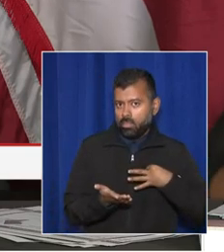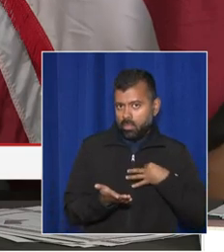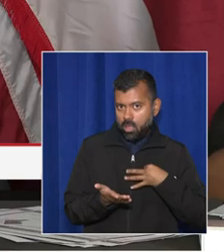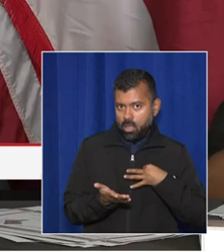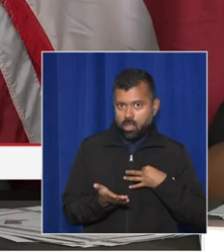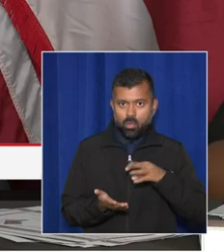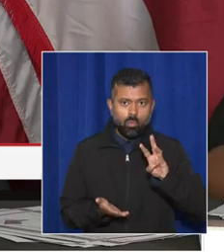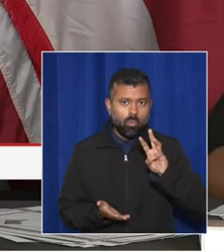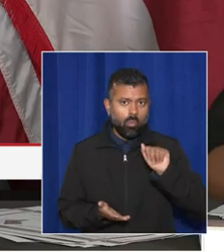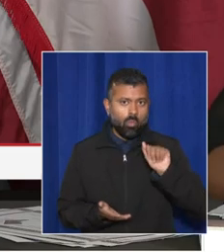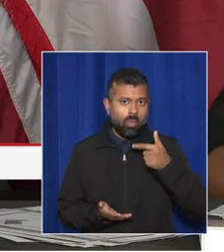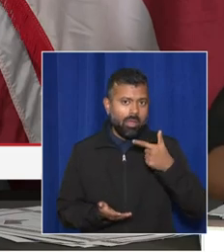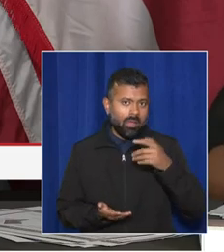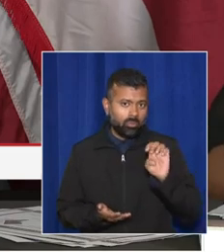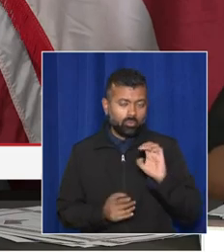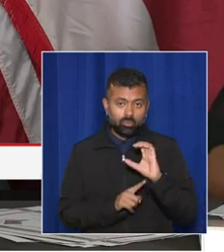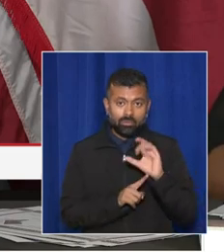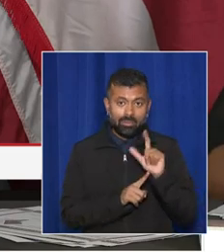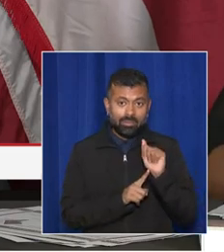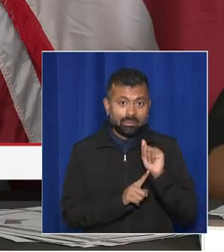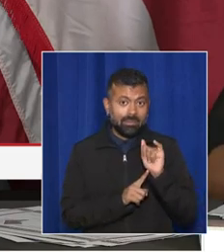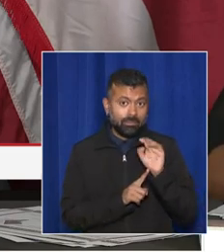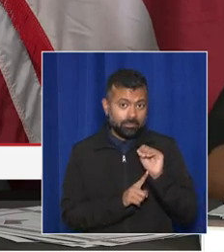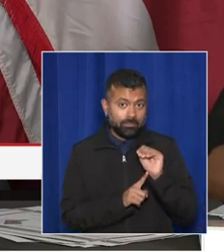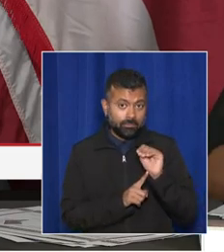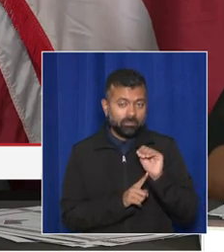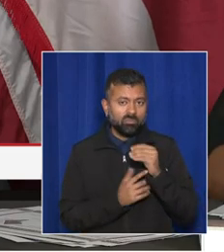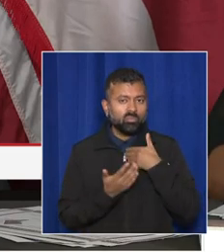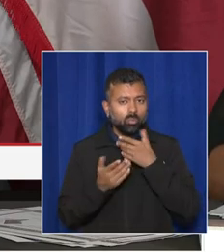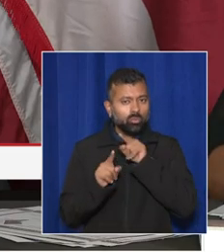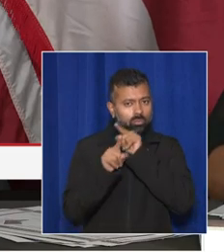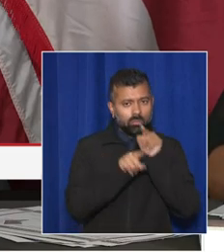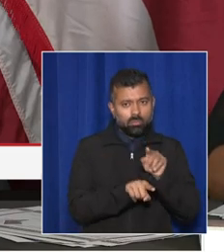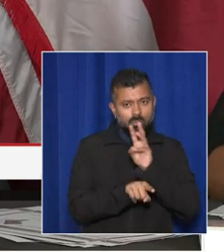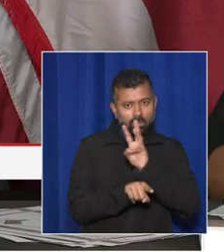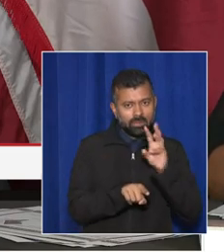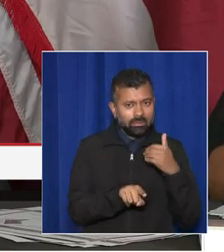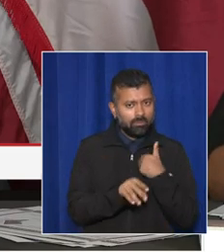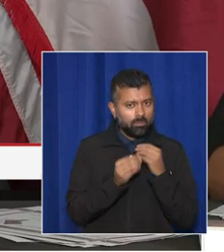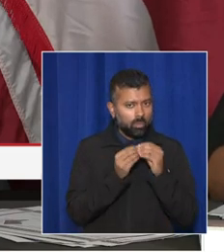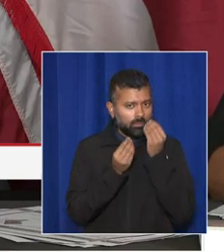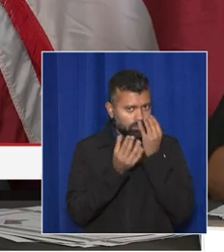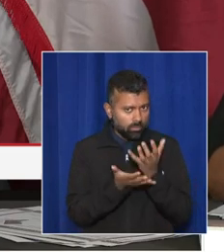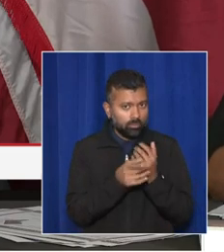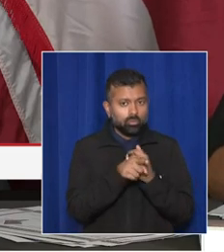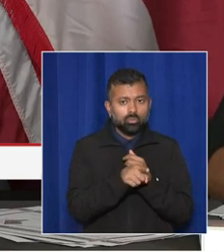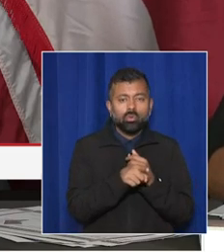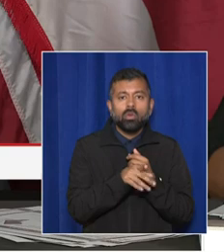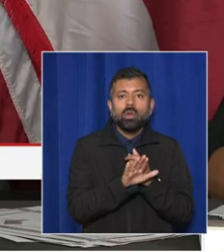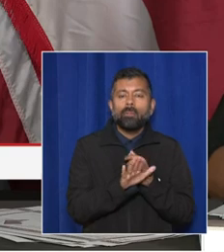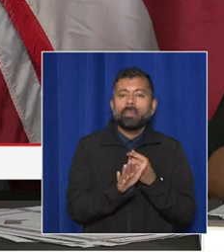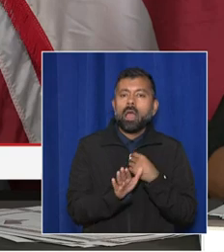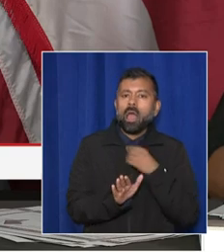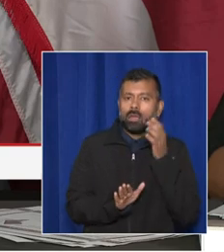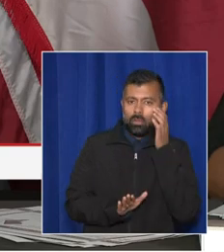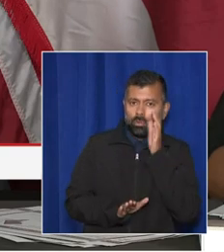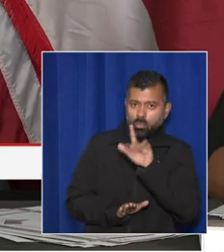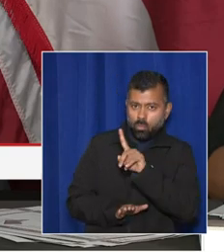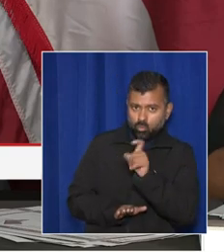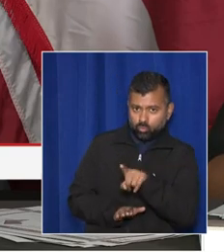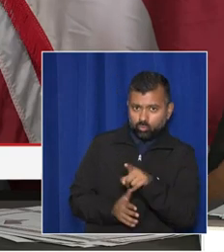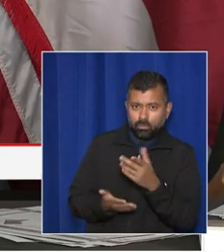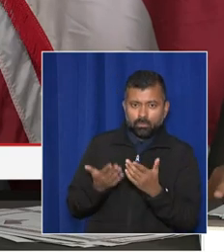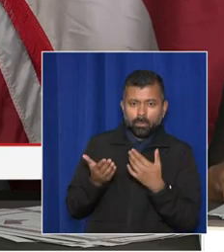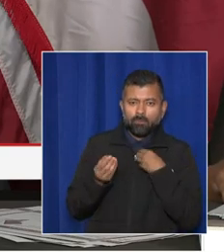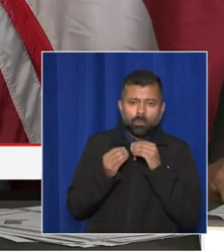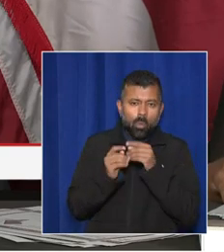fedsupport.dc.gov, but it sounds like just on the surface and not hearing the other details regarding your circumstances, you may have to apply in more